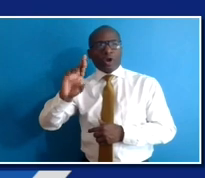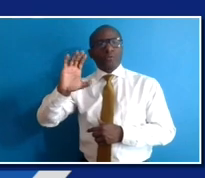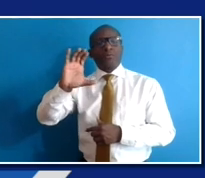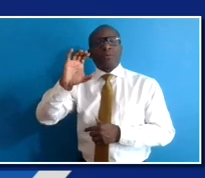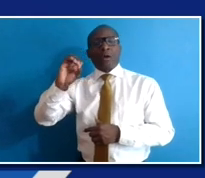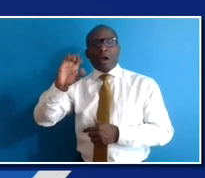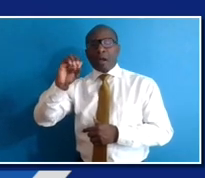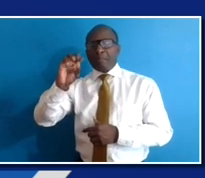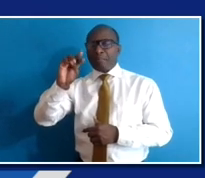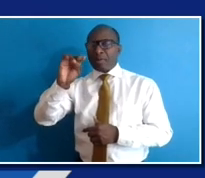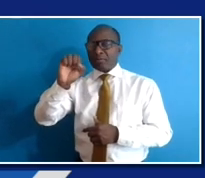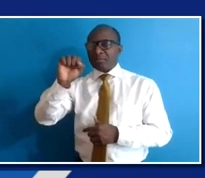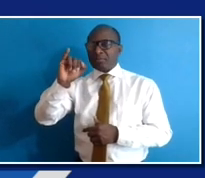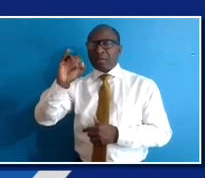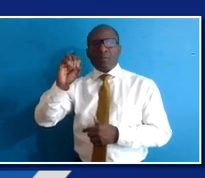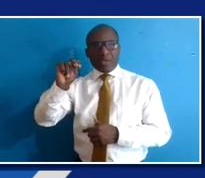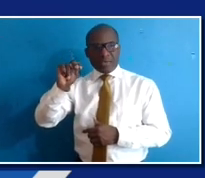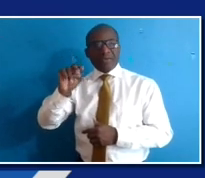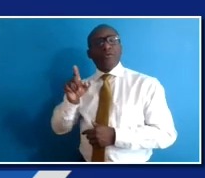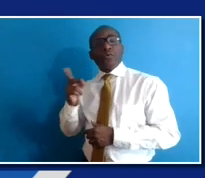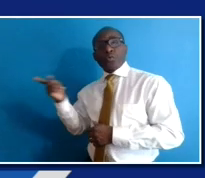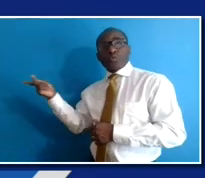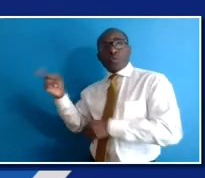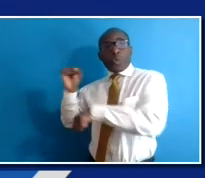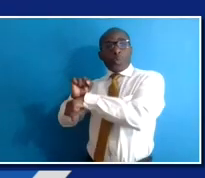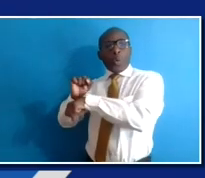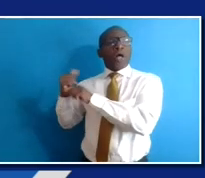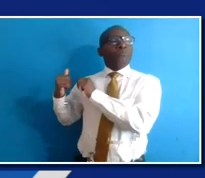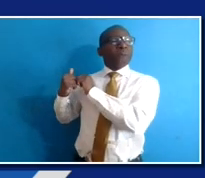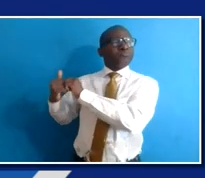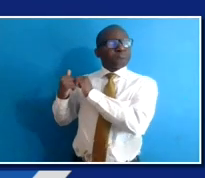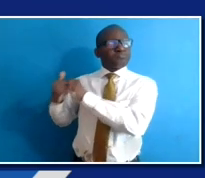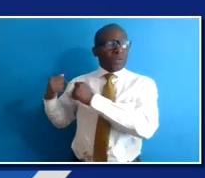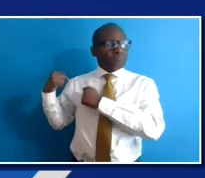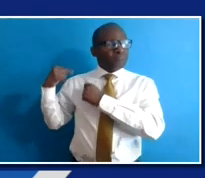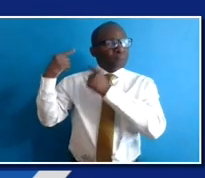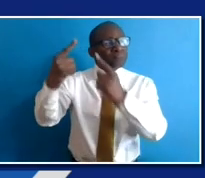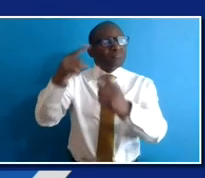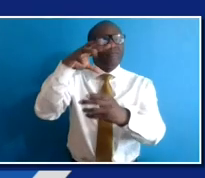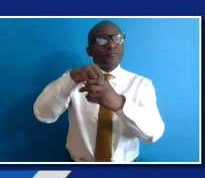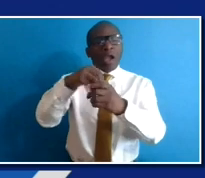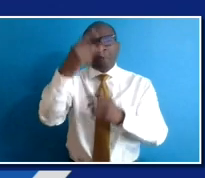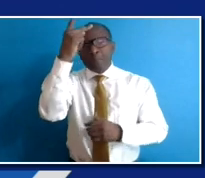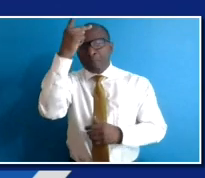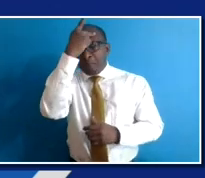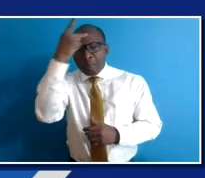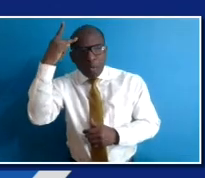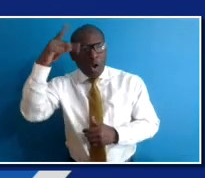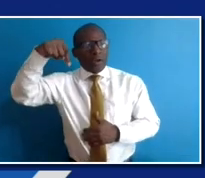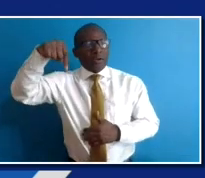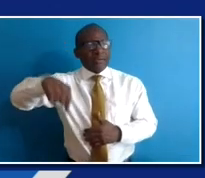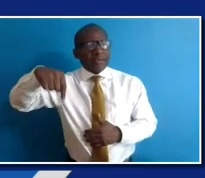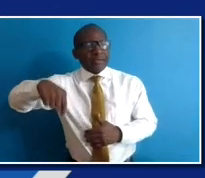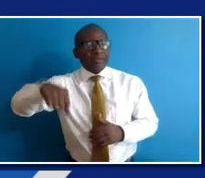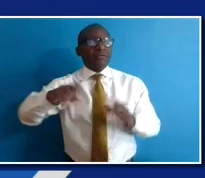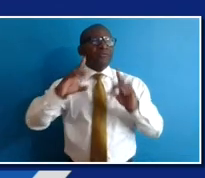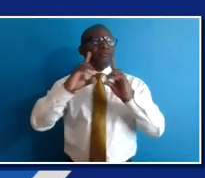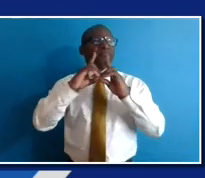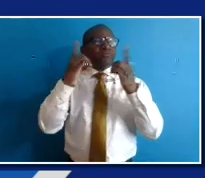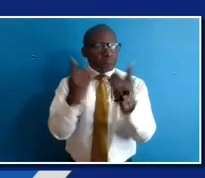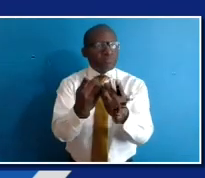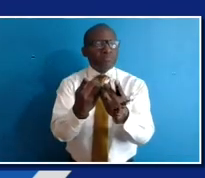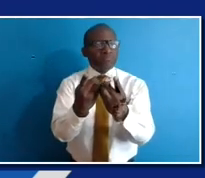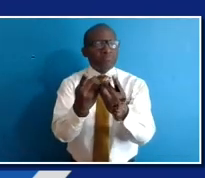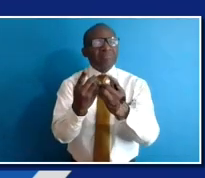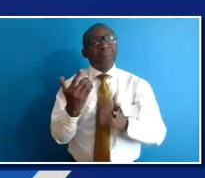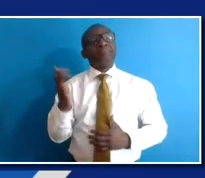longtime executives in the Parks Department. They both started out in jobs a little further down the slope, but it allowed them to really